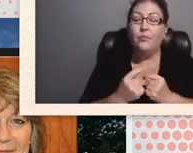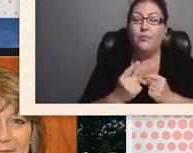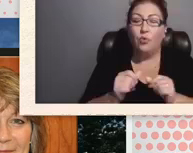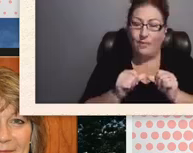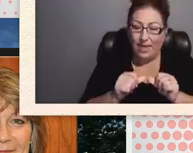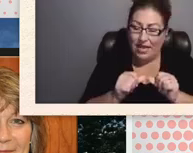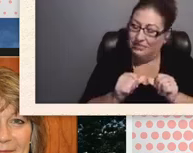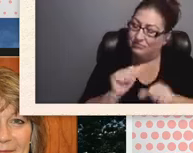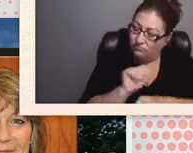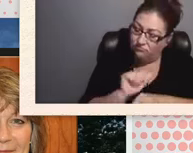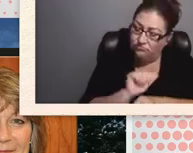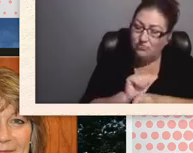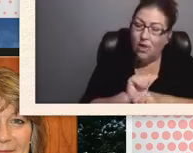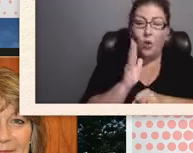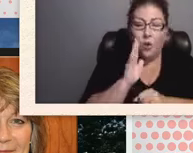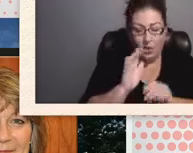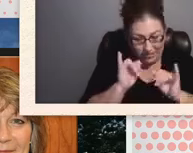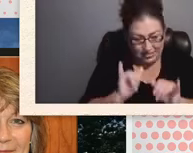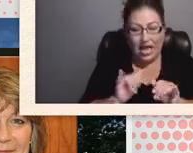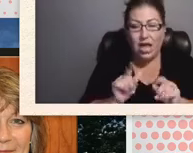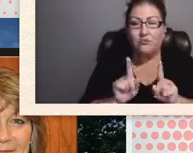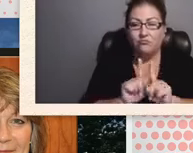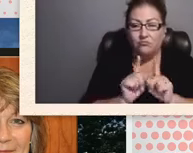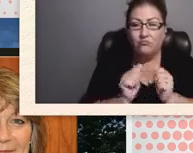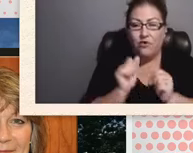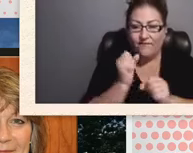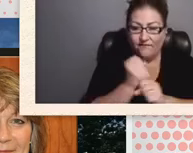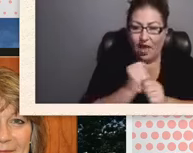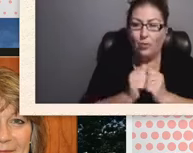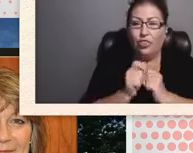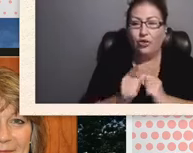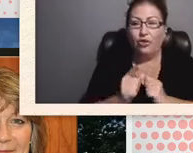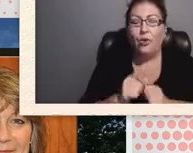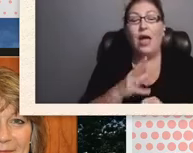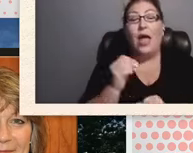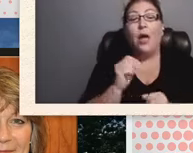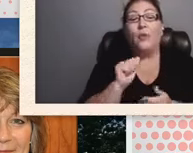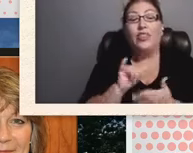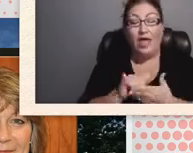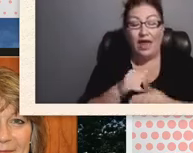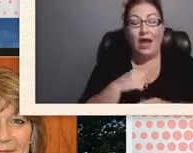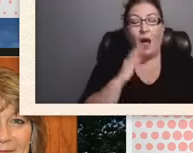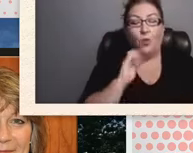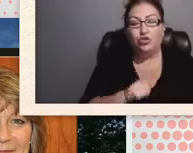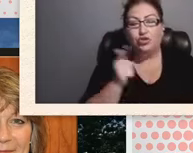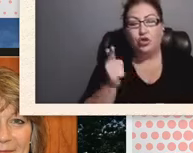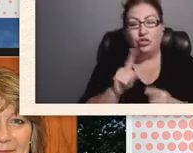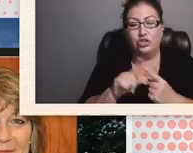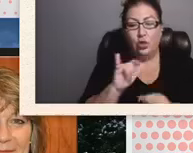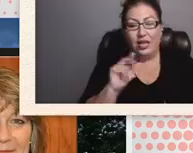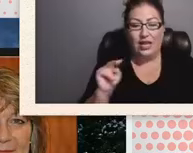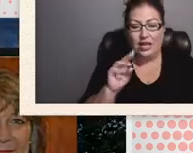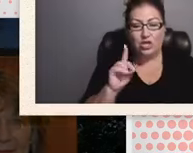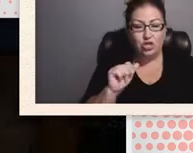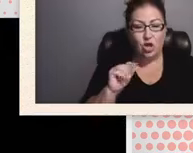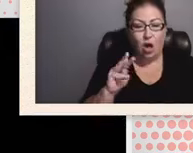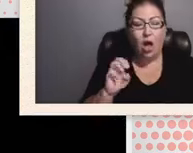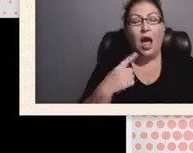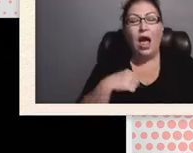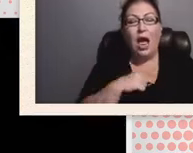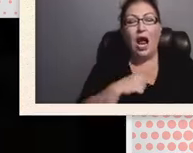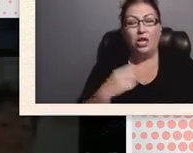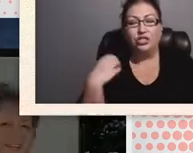stay the course alongside of you. And with that, I will turn it over to Lynn Daw, our Chief of Provider